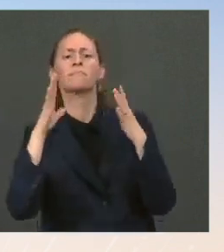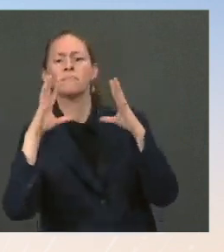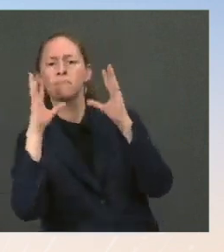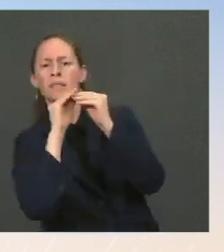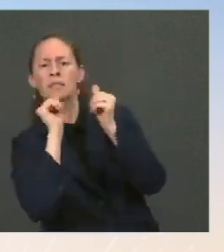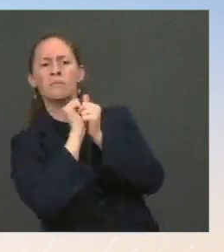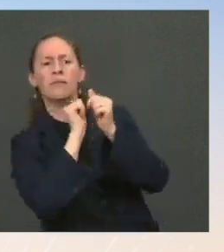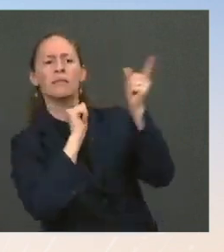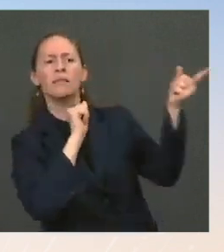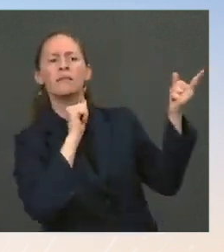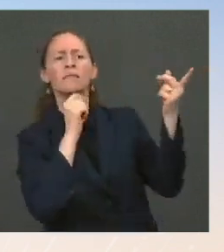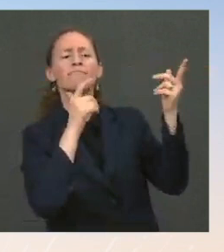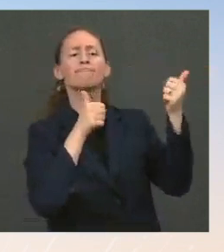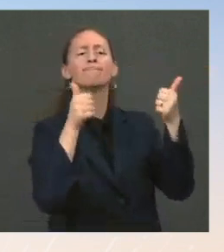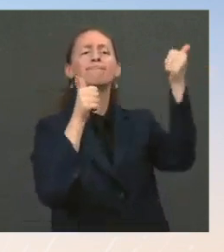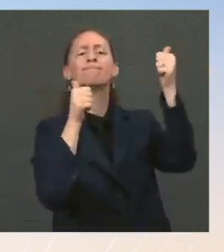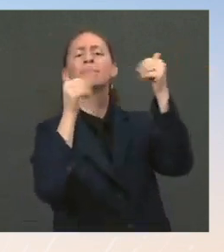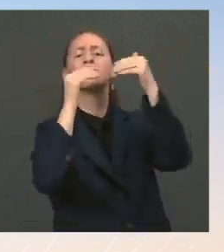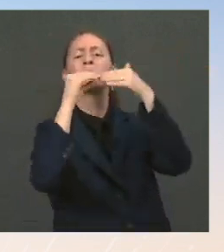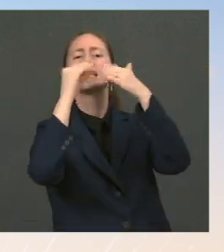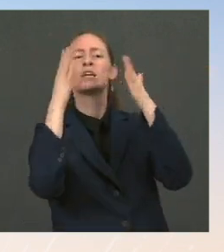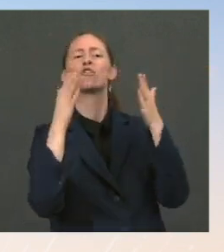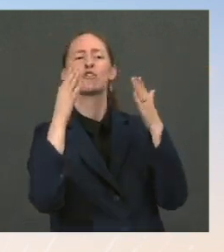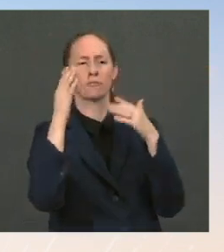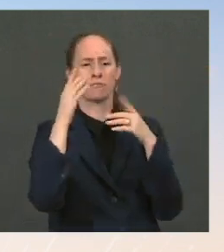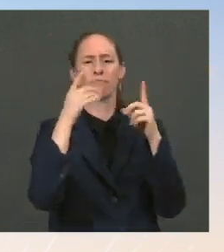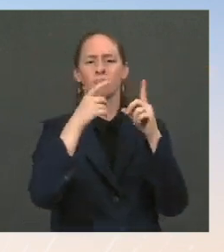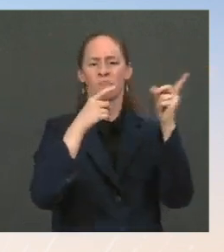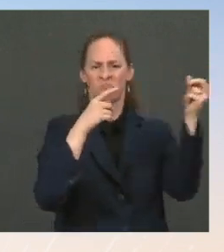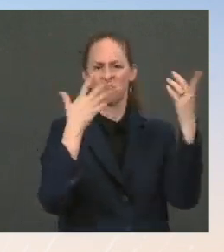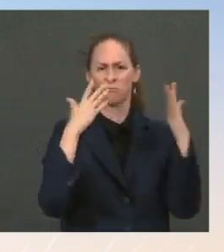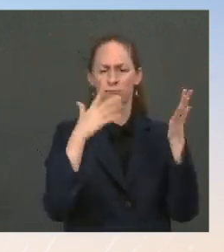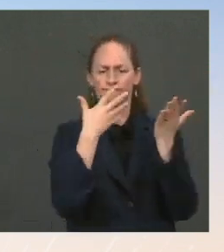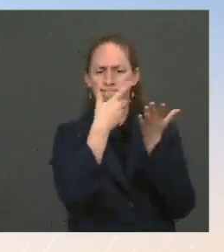or high-level officials in recent weeks. So at this